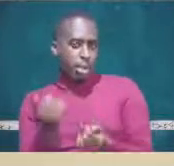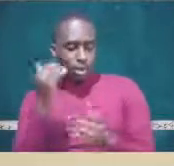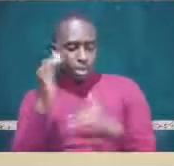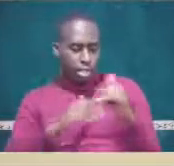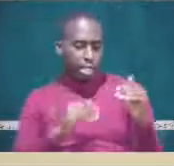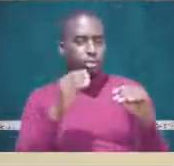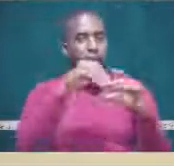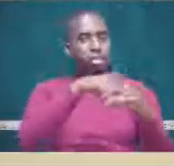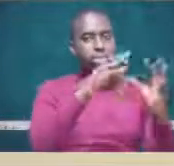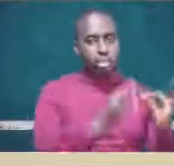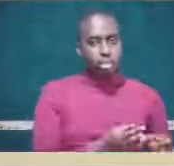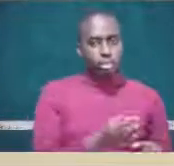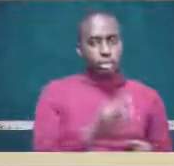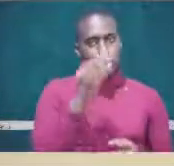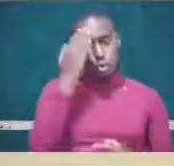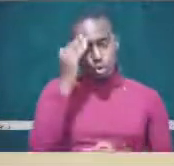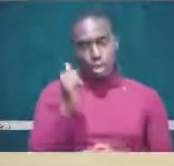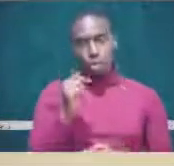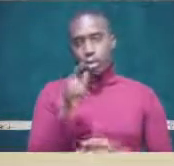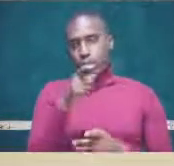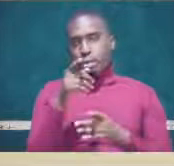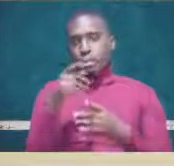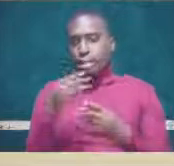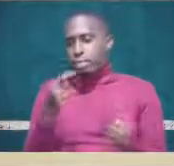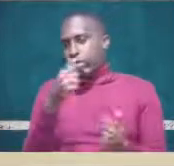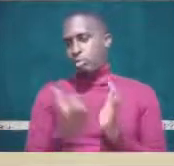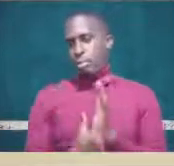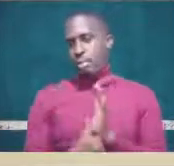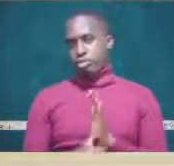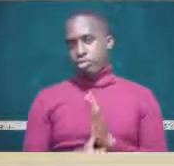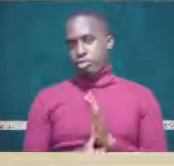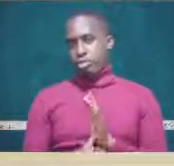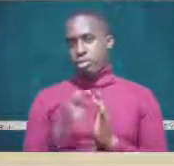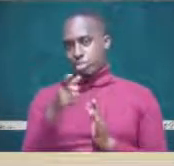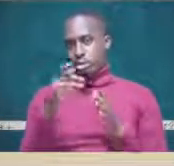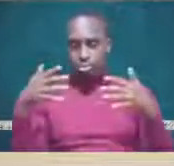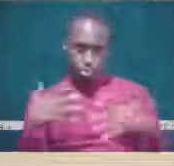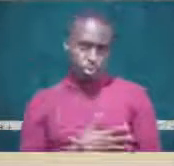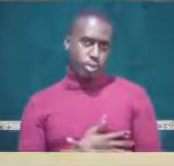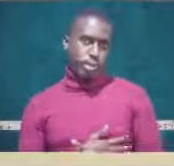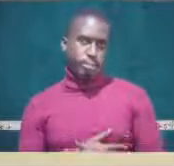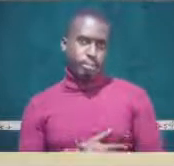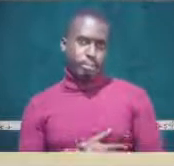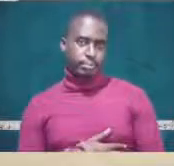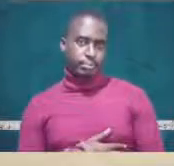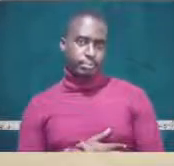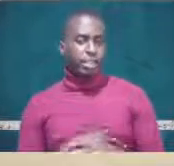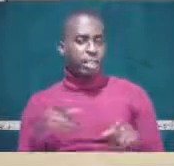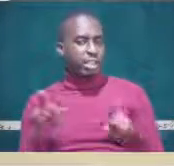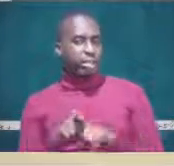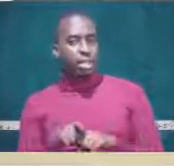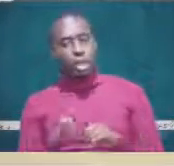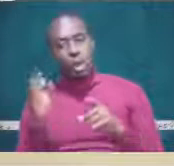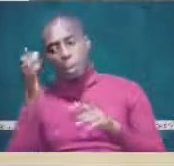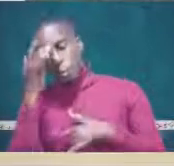in assets, it is for precautionary motive, to cater for unforeseen circumstances, like